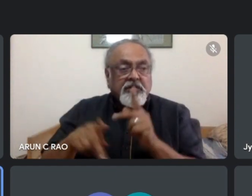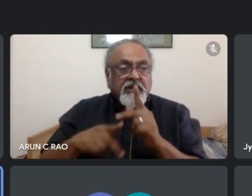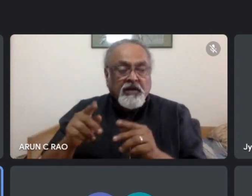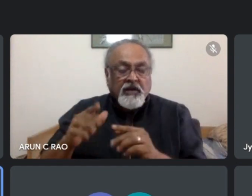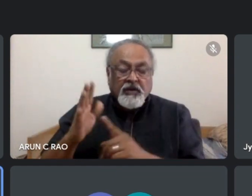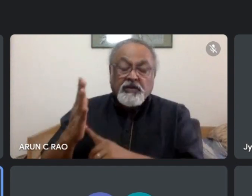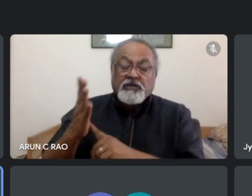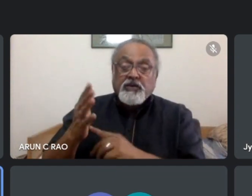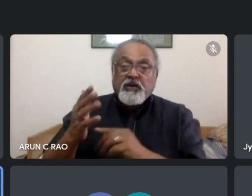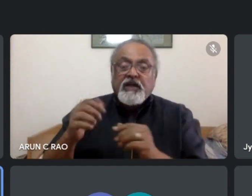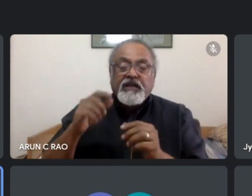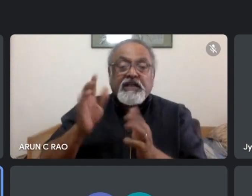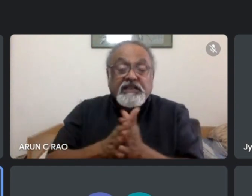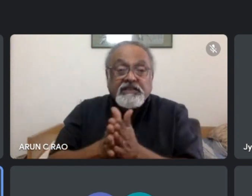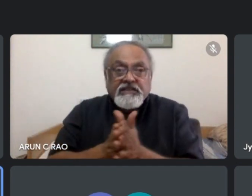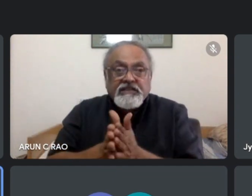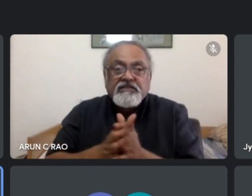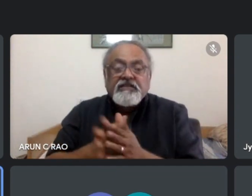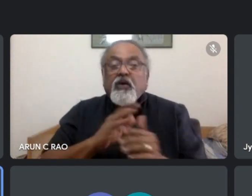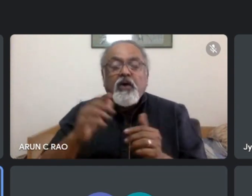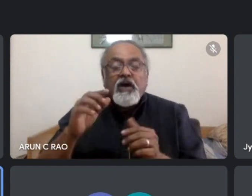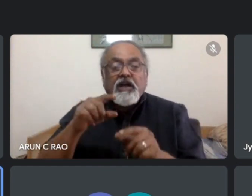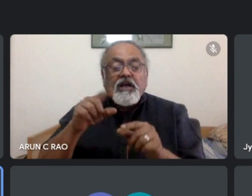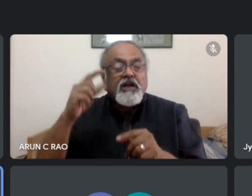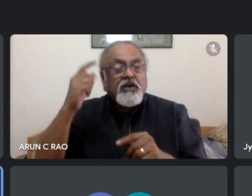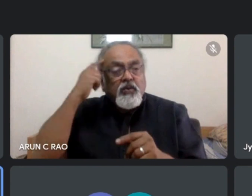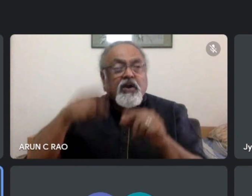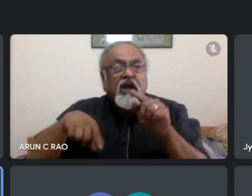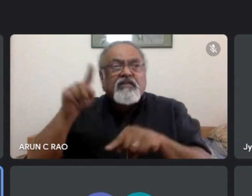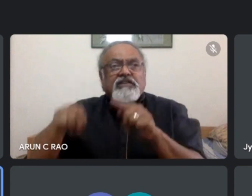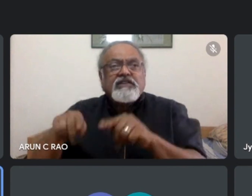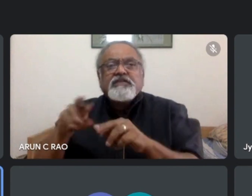shown. So I would say that